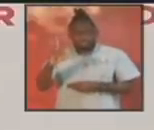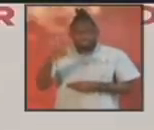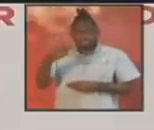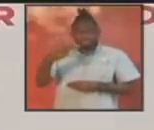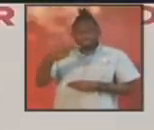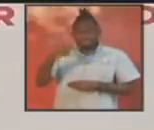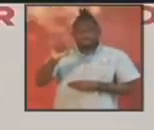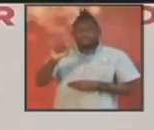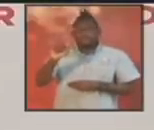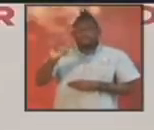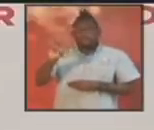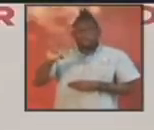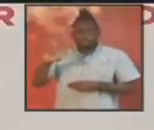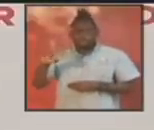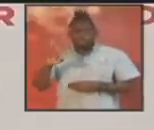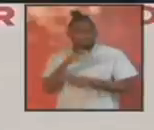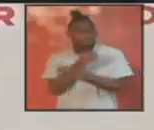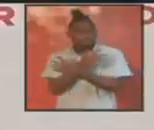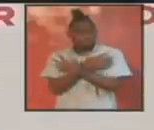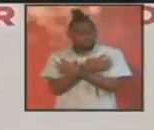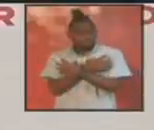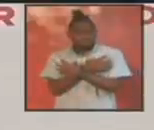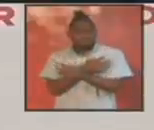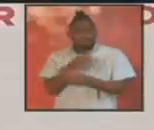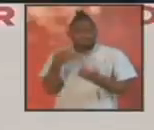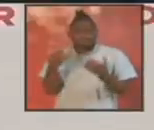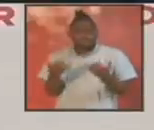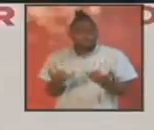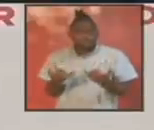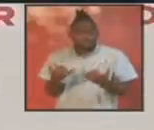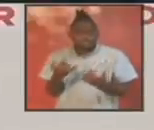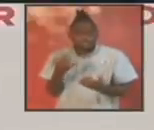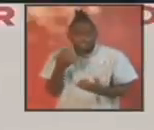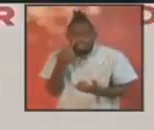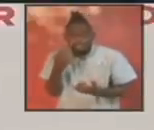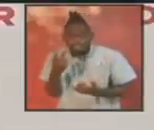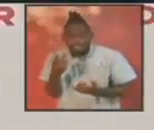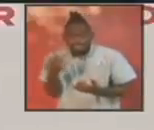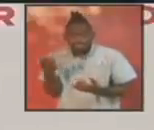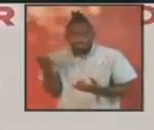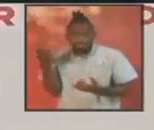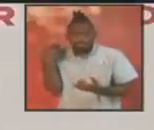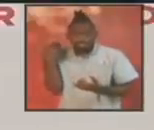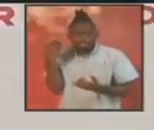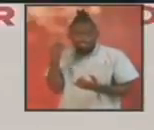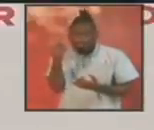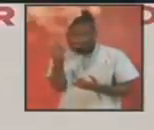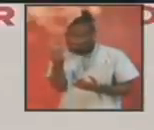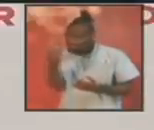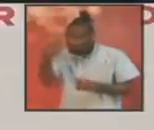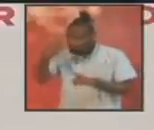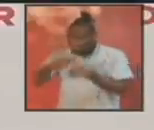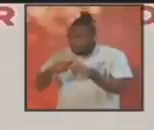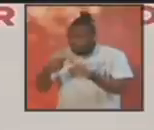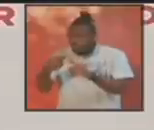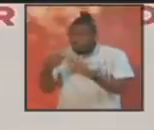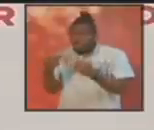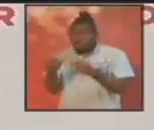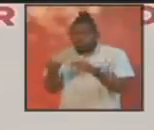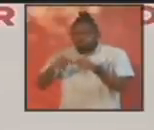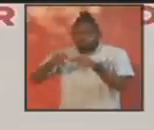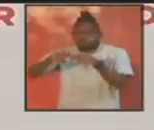So what we have noticed is over the past couple months, there has been an increase in the number of deaths of these